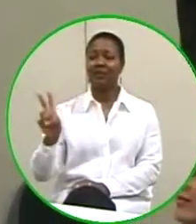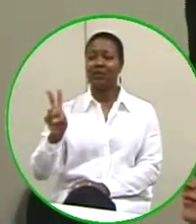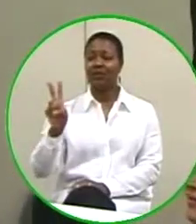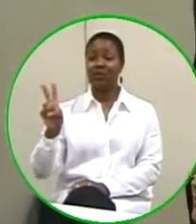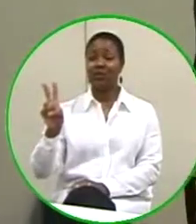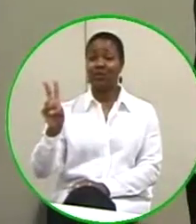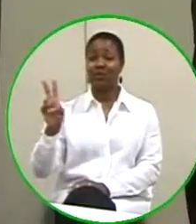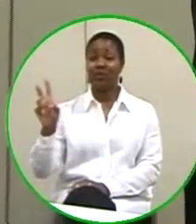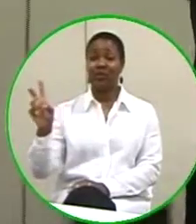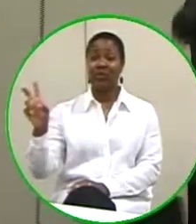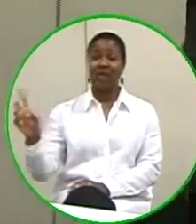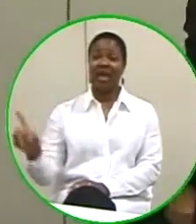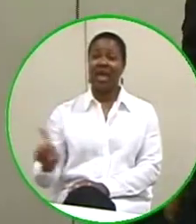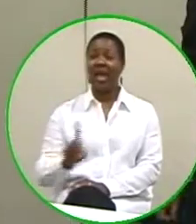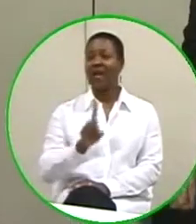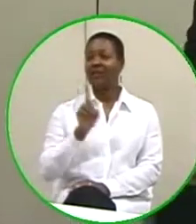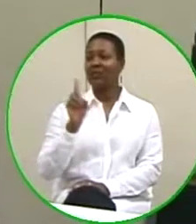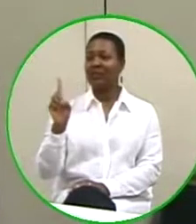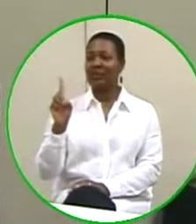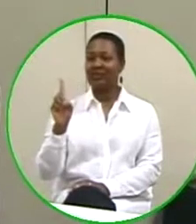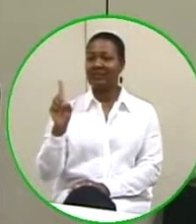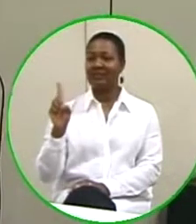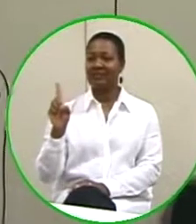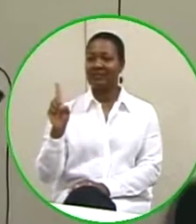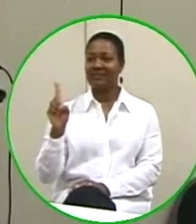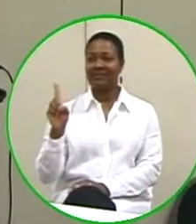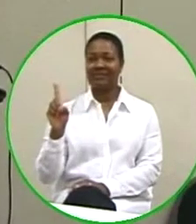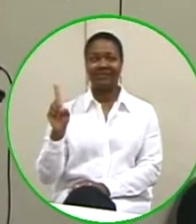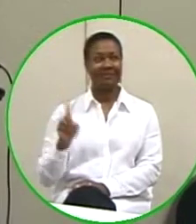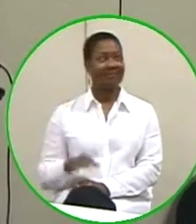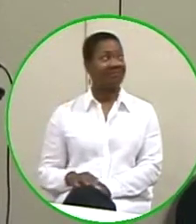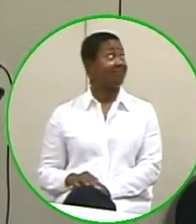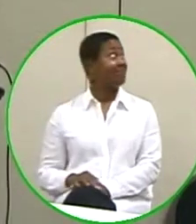2 and 1.